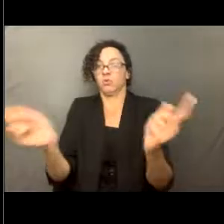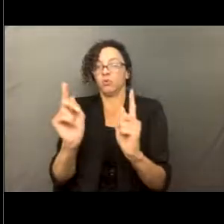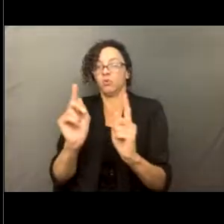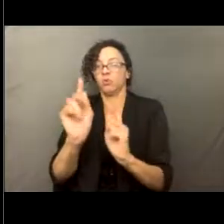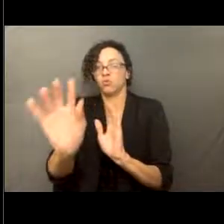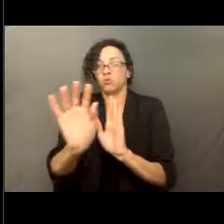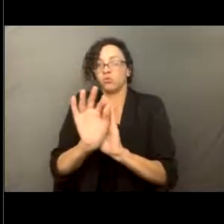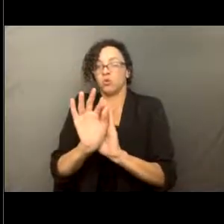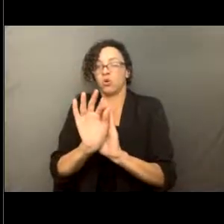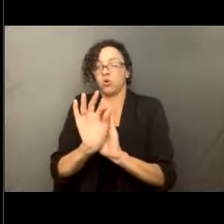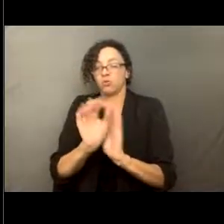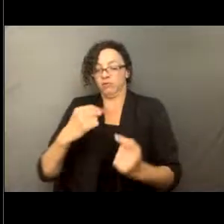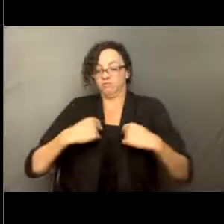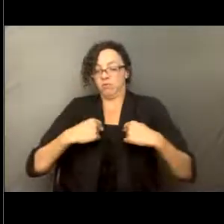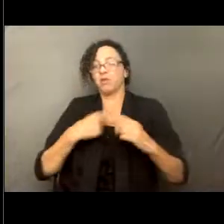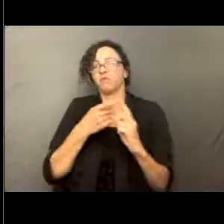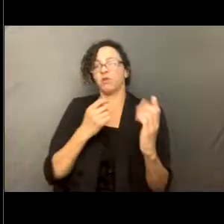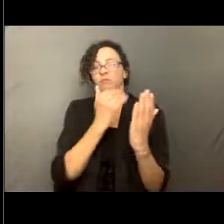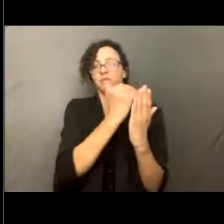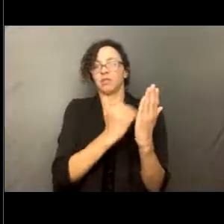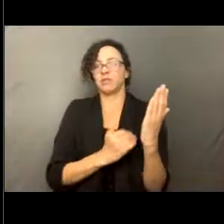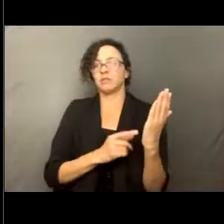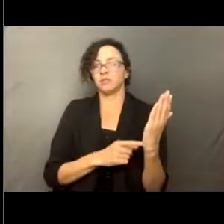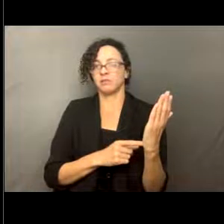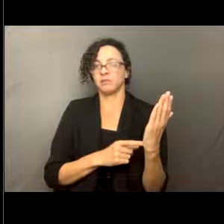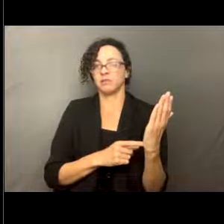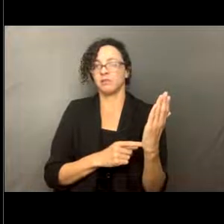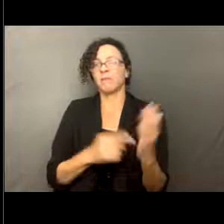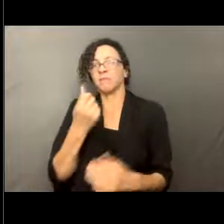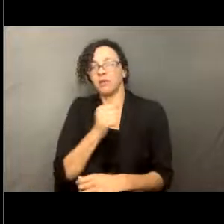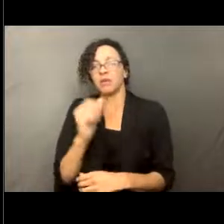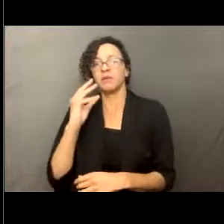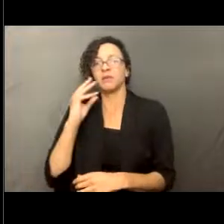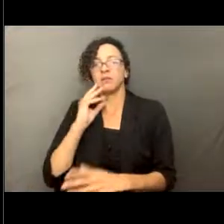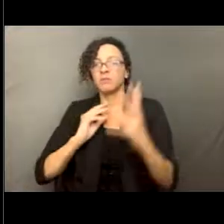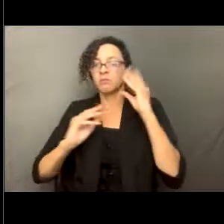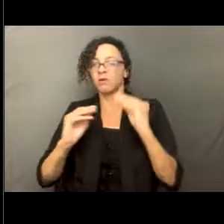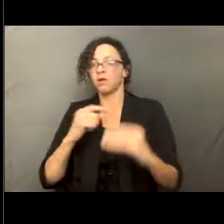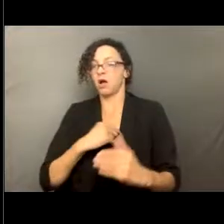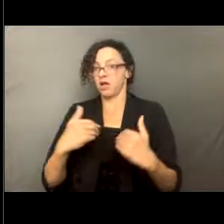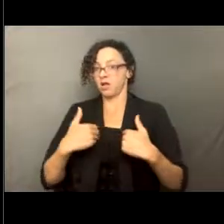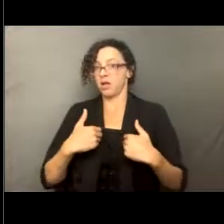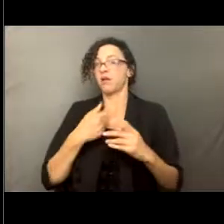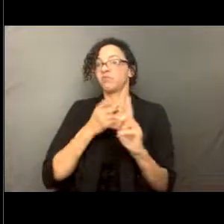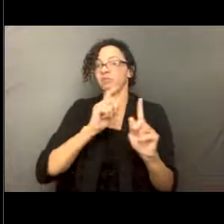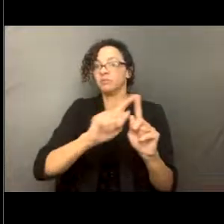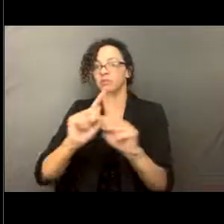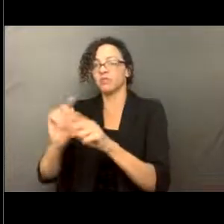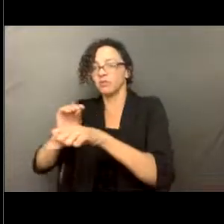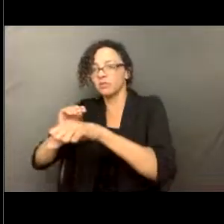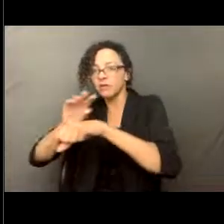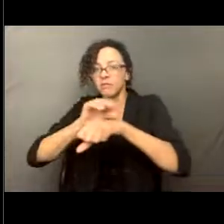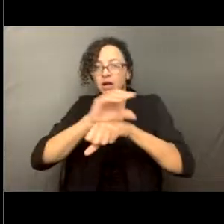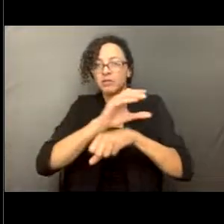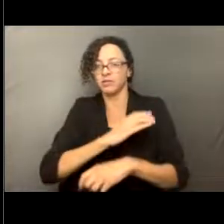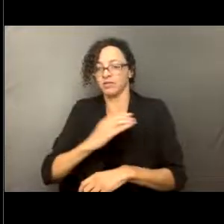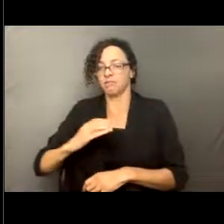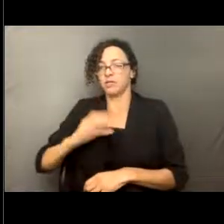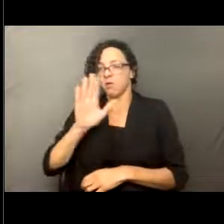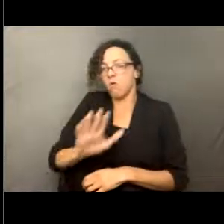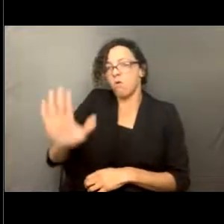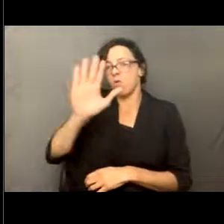list. And in the experience that I do have with all the different advisory committees of the Bay Area, I